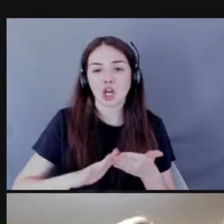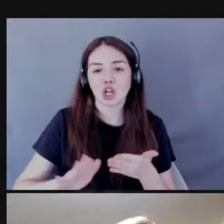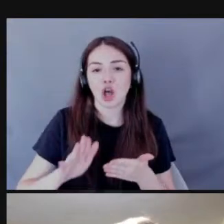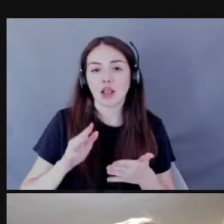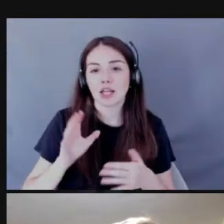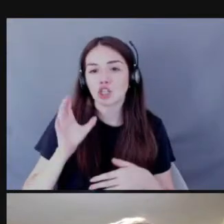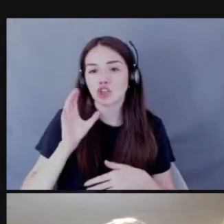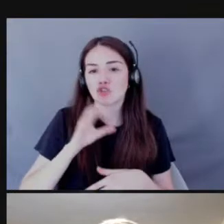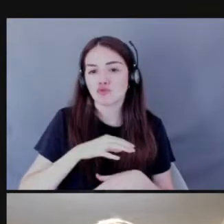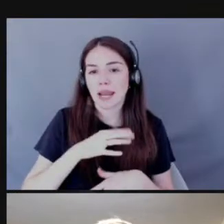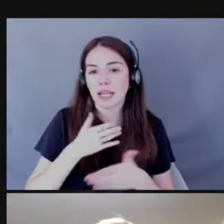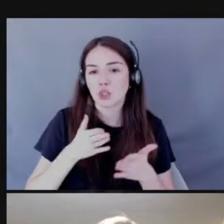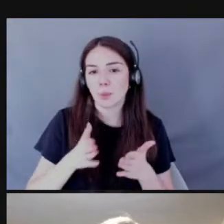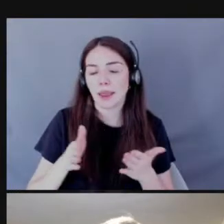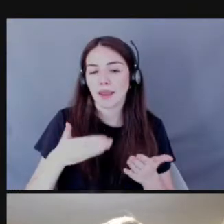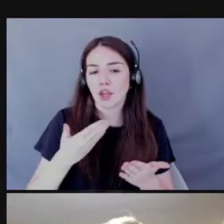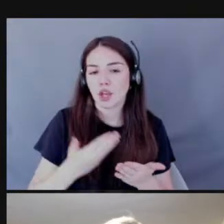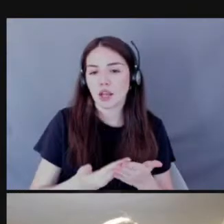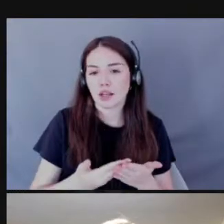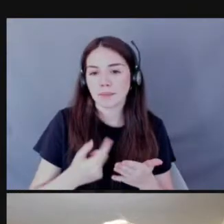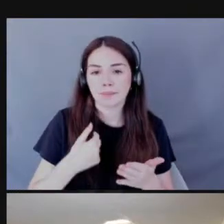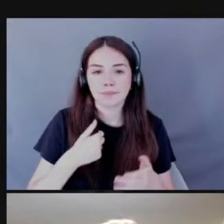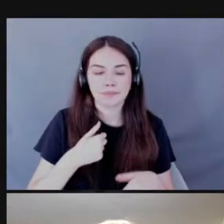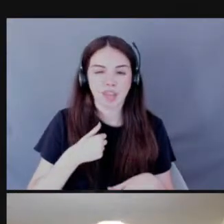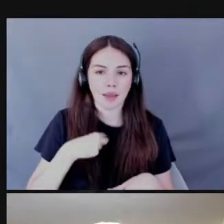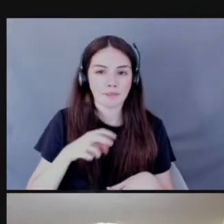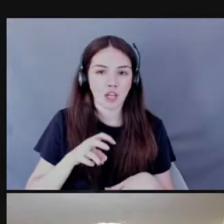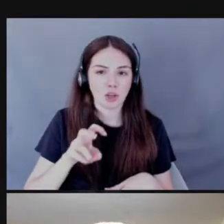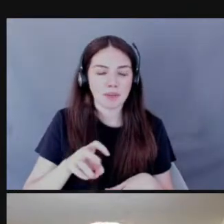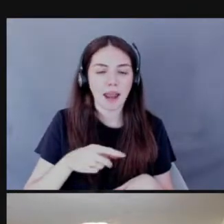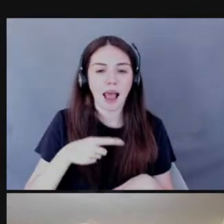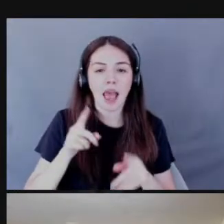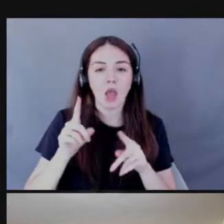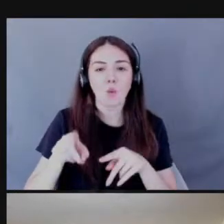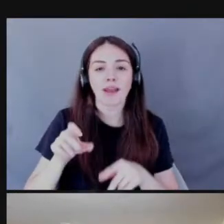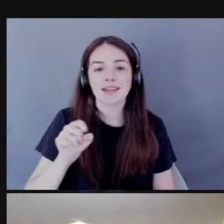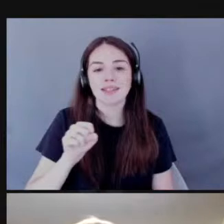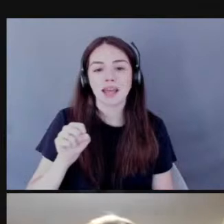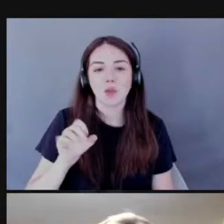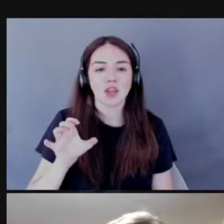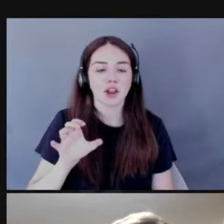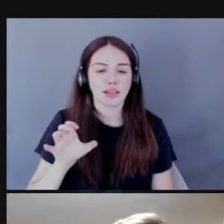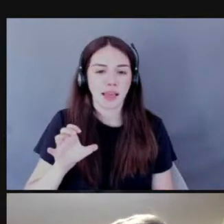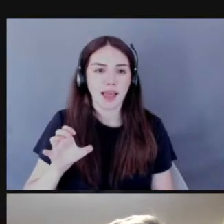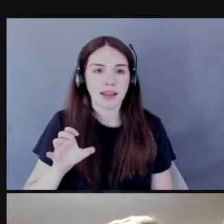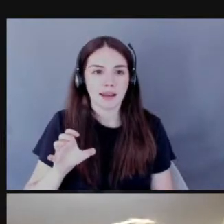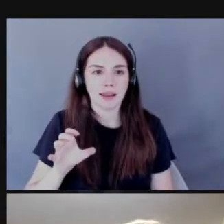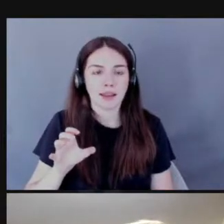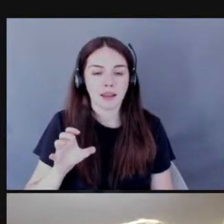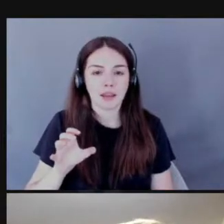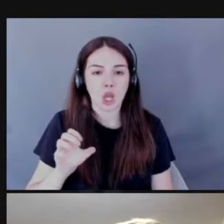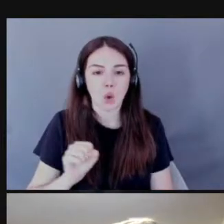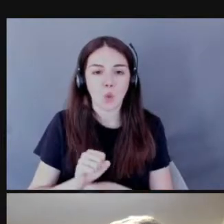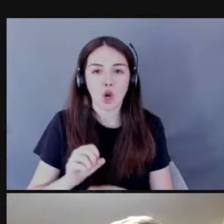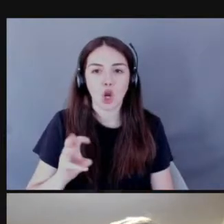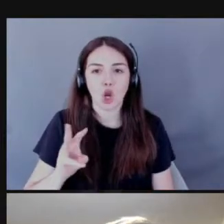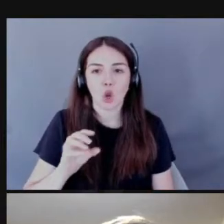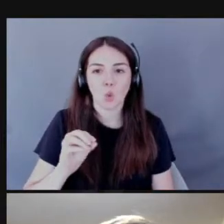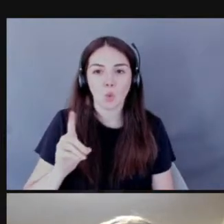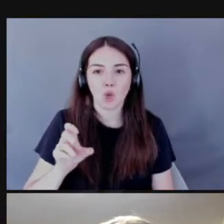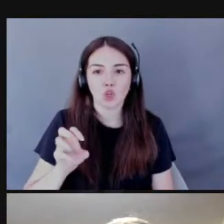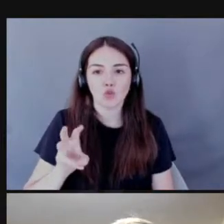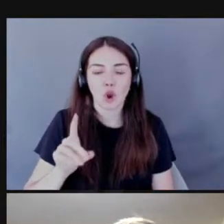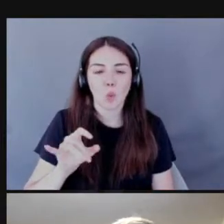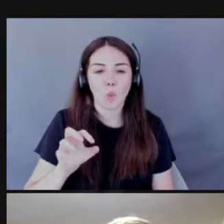there, and I jumped ahead here, but I went to South Carolina to work as a Woodrow Wilson historian